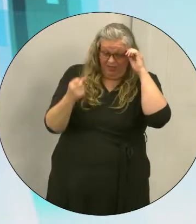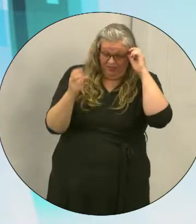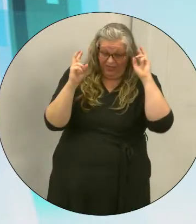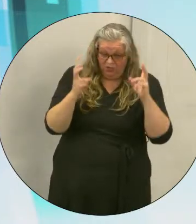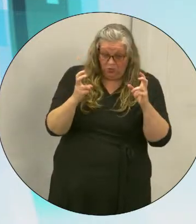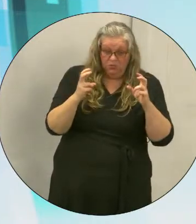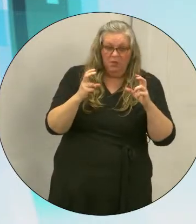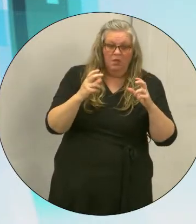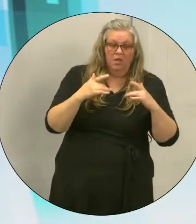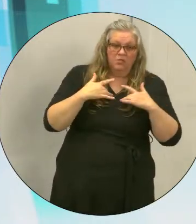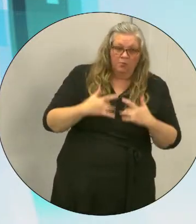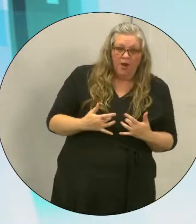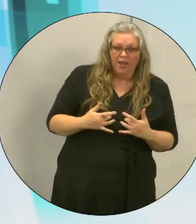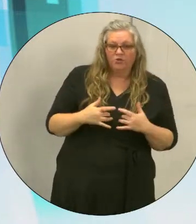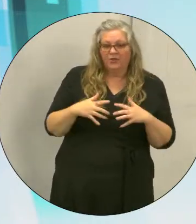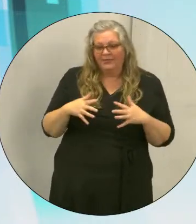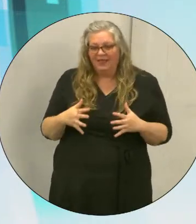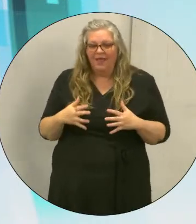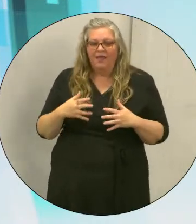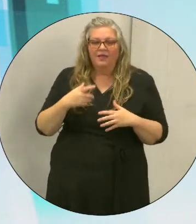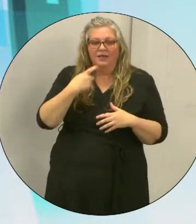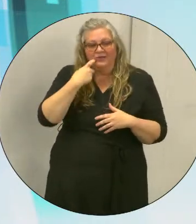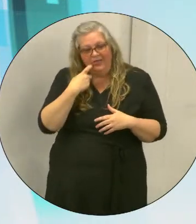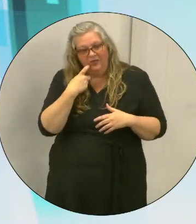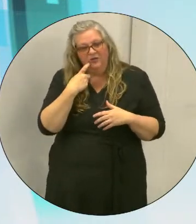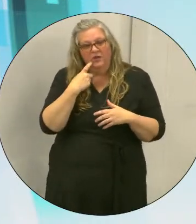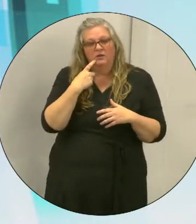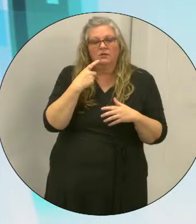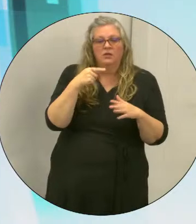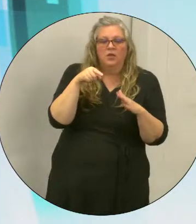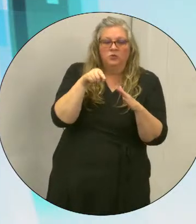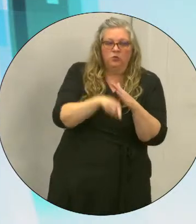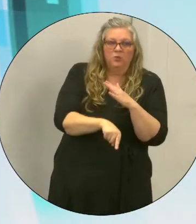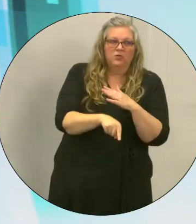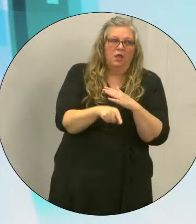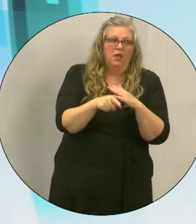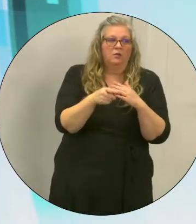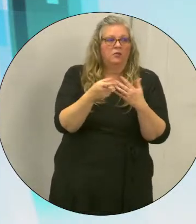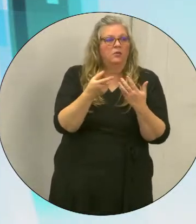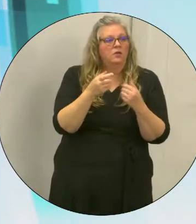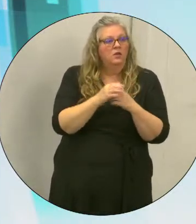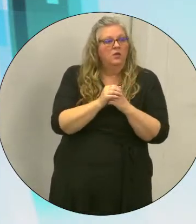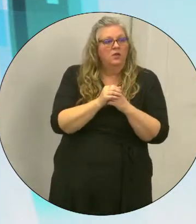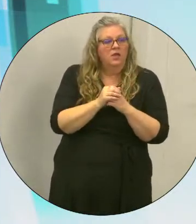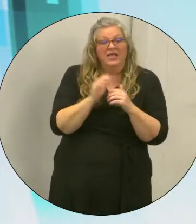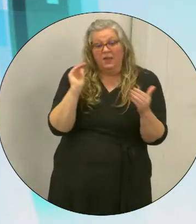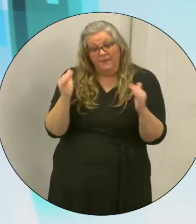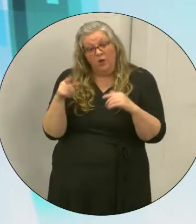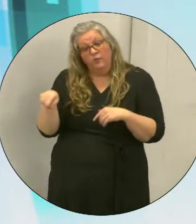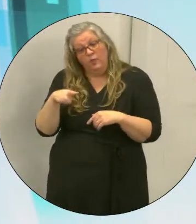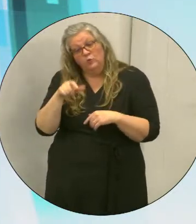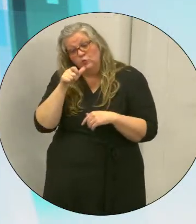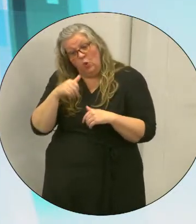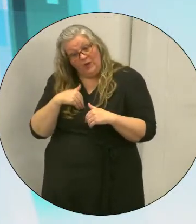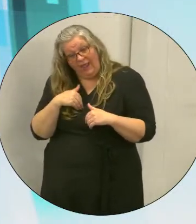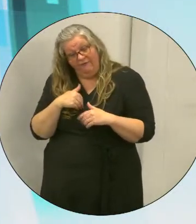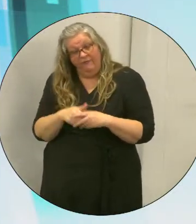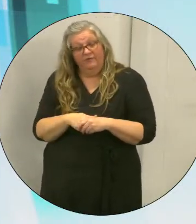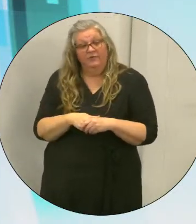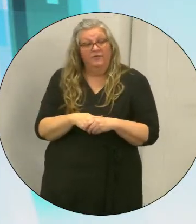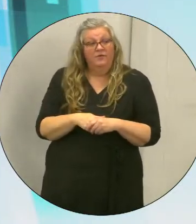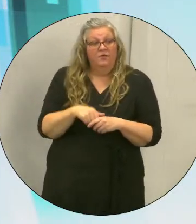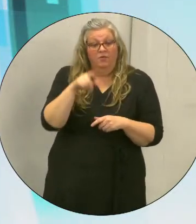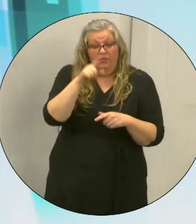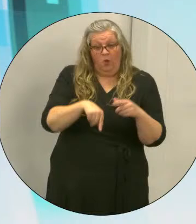depression, anxiety, substance use disorders, and suicidal ideation, compared to those who don't have the surgery. These figures